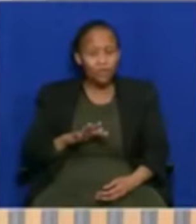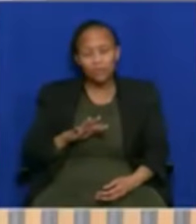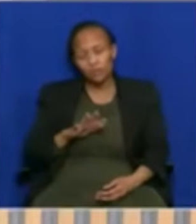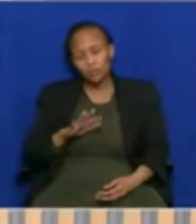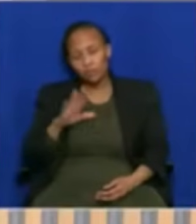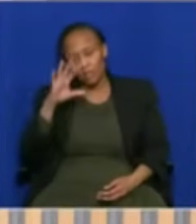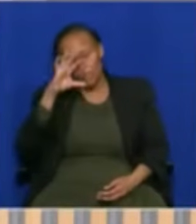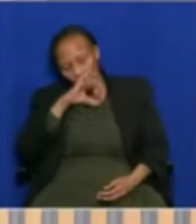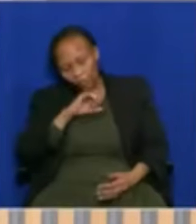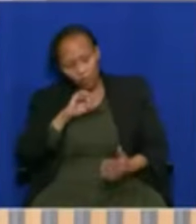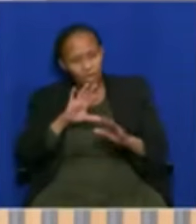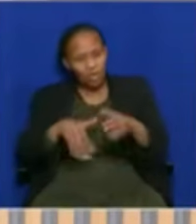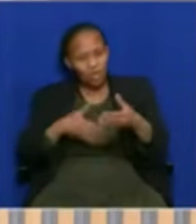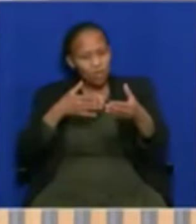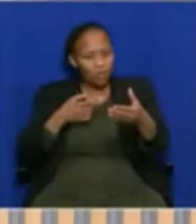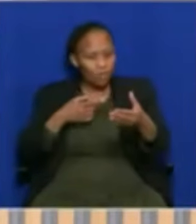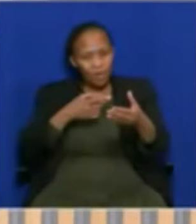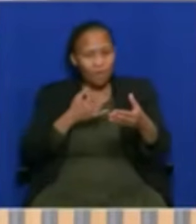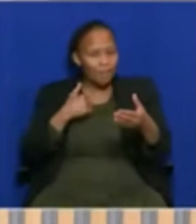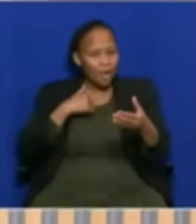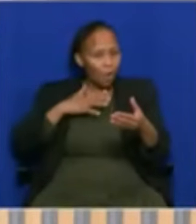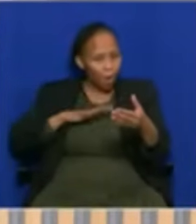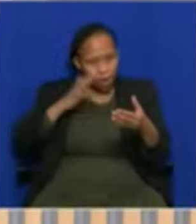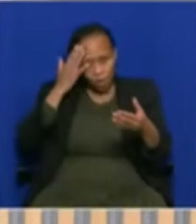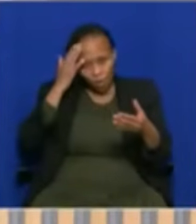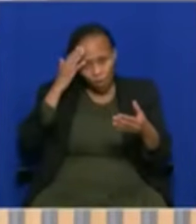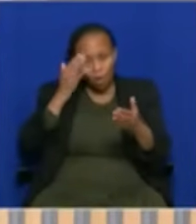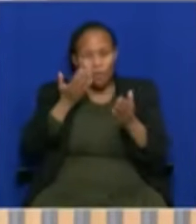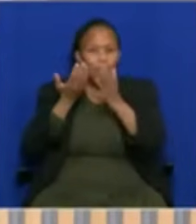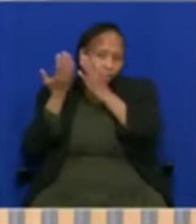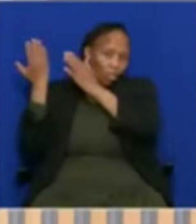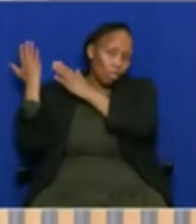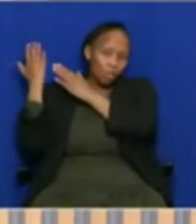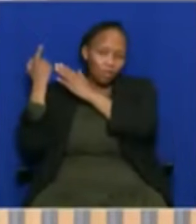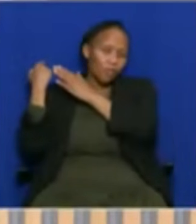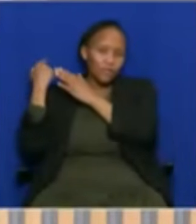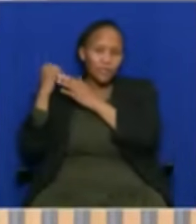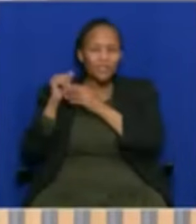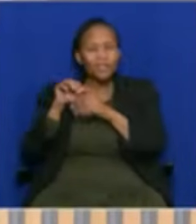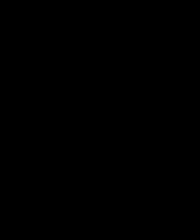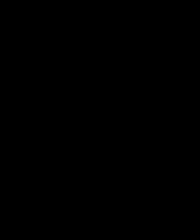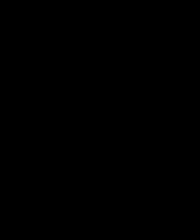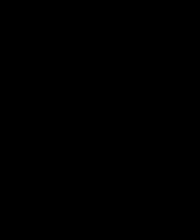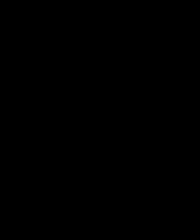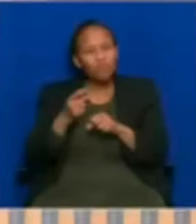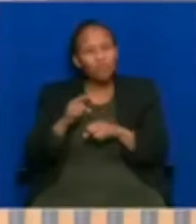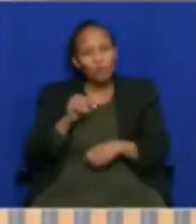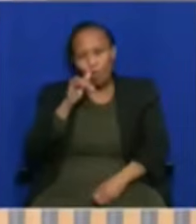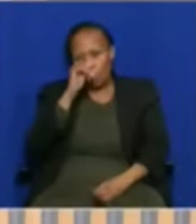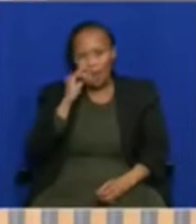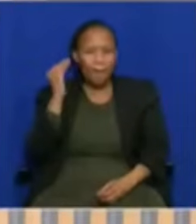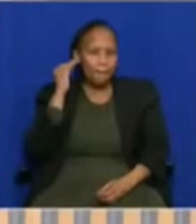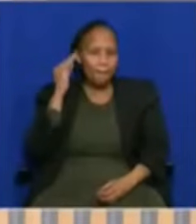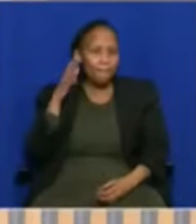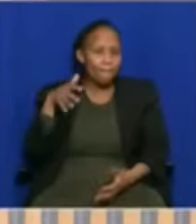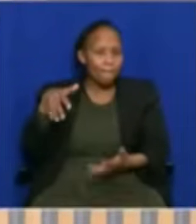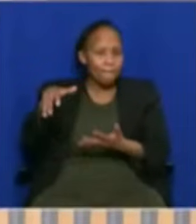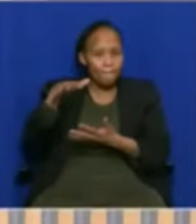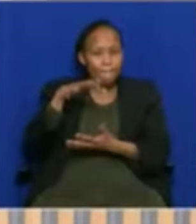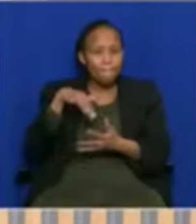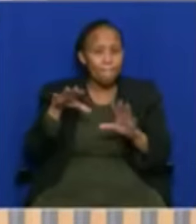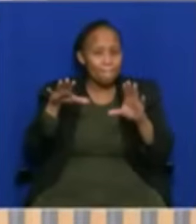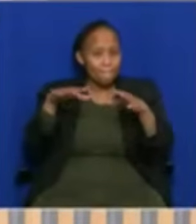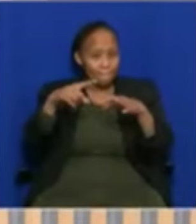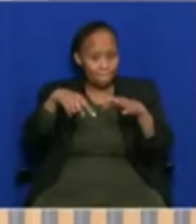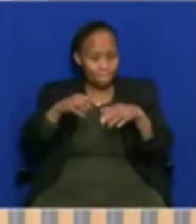at was past capture of crime intelligence? When we look at the documents and what happened, the people